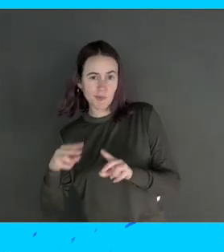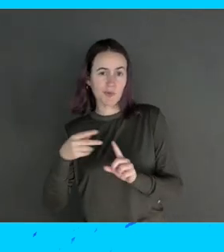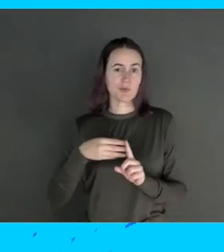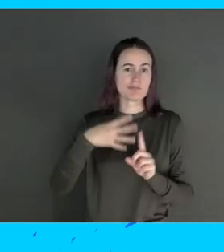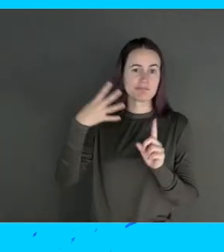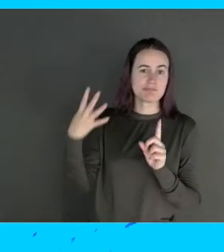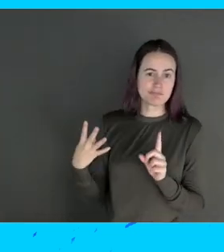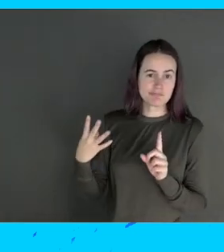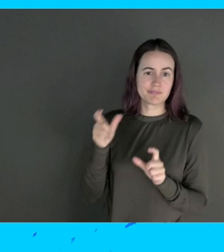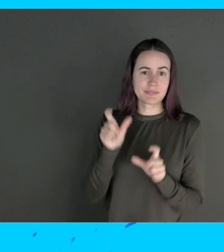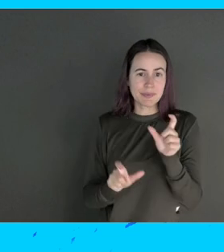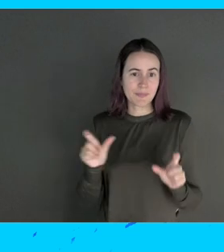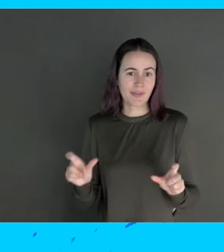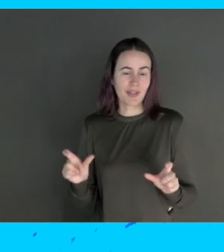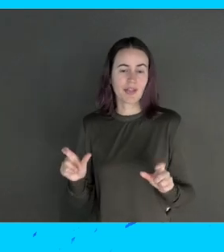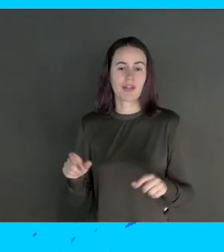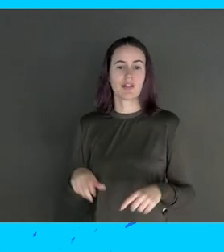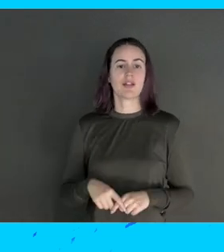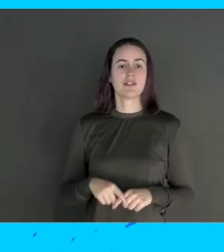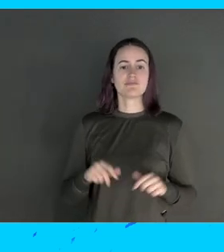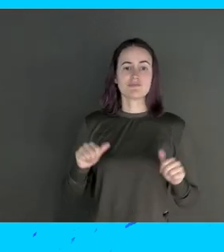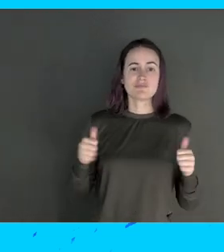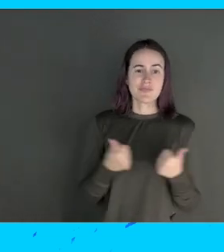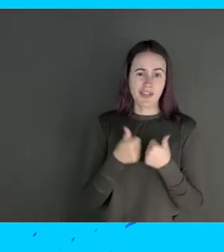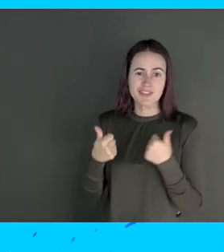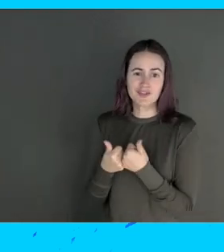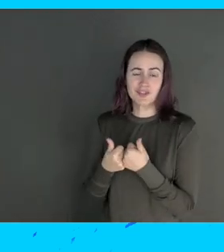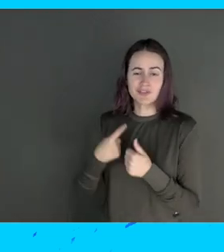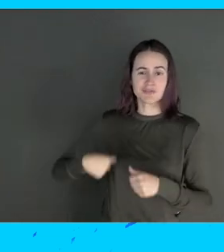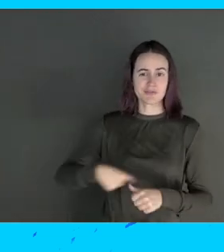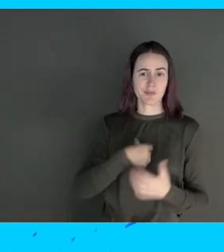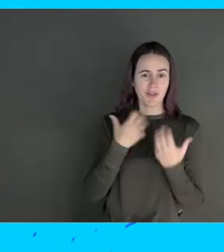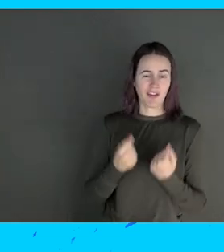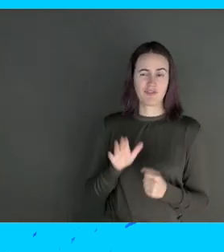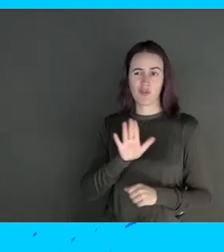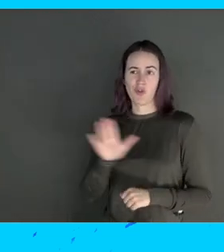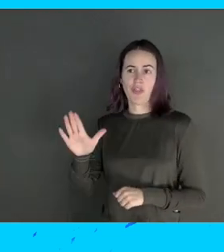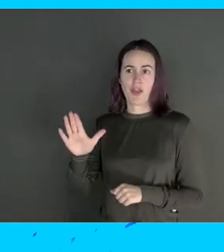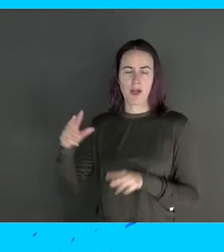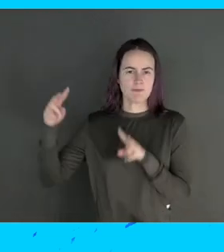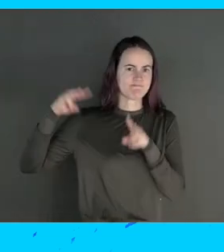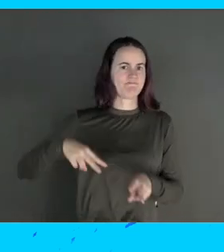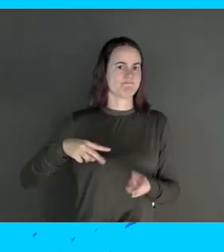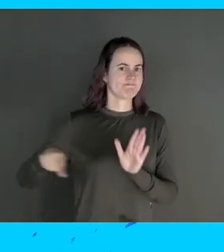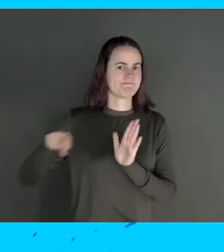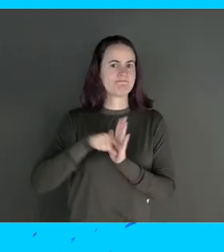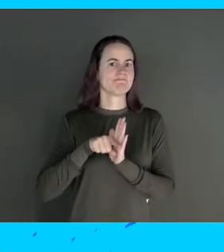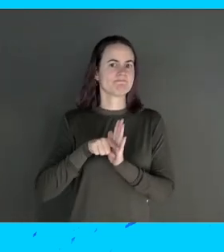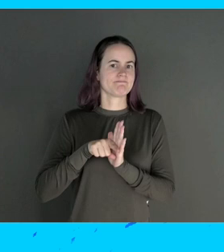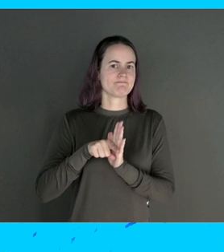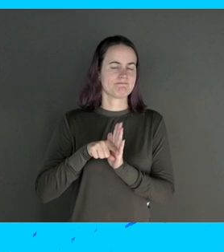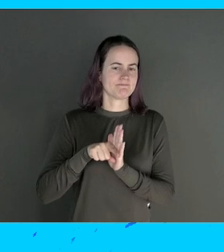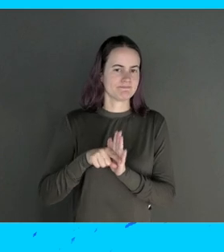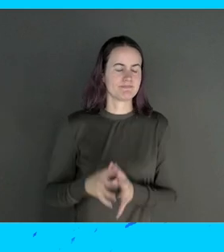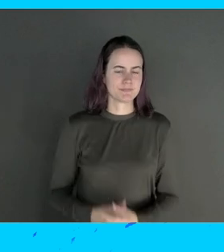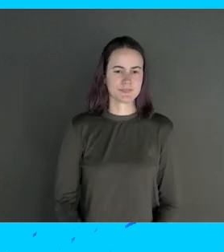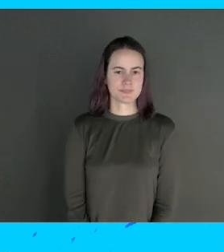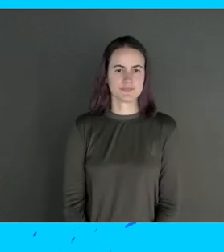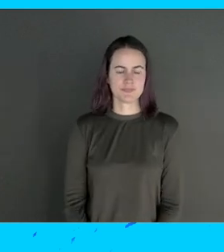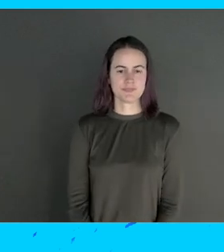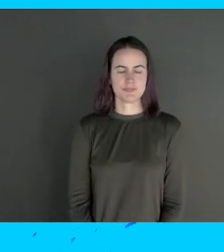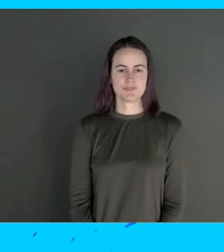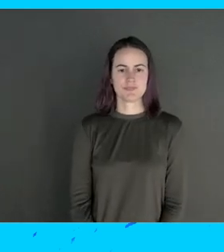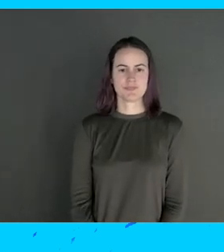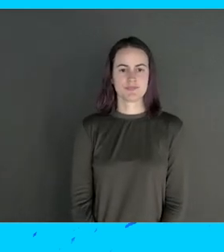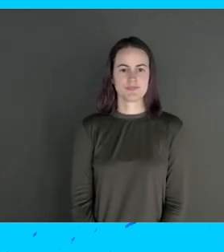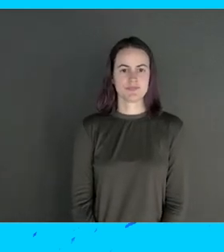the challenges that arise from those very problematic and unwelcoming views. I have about,